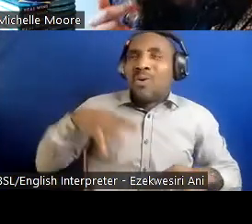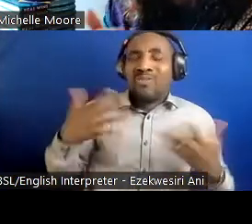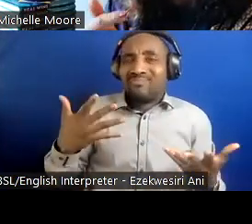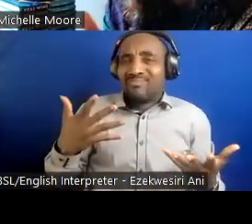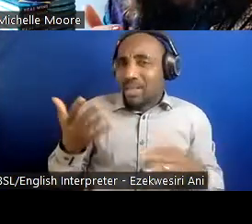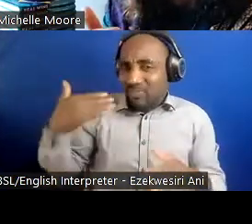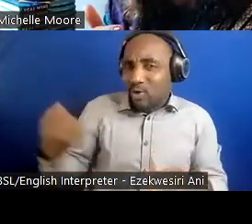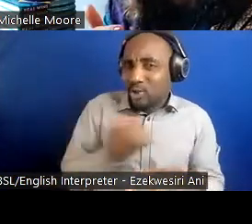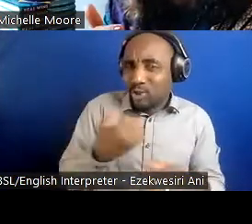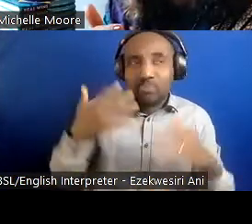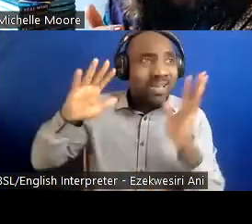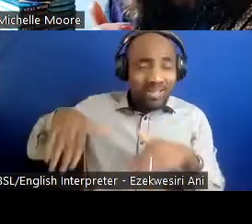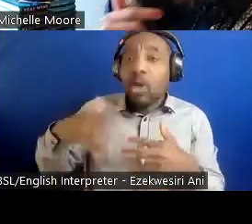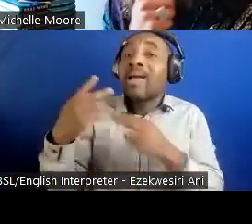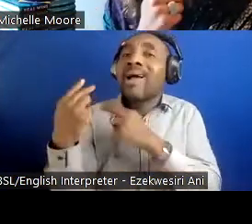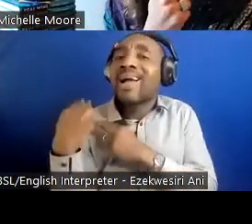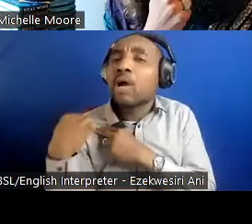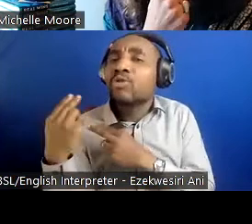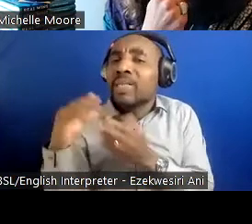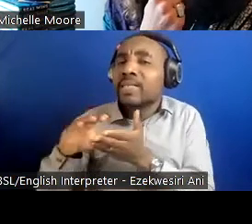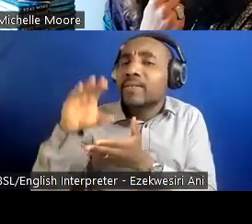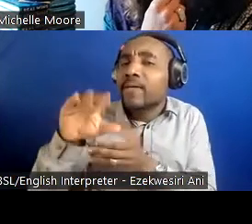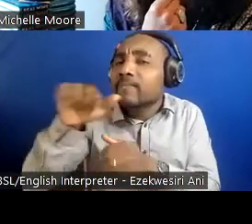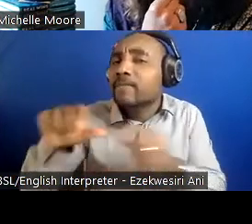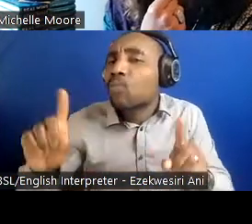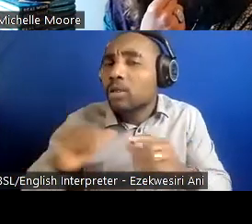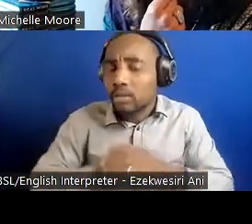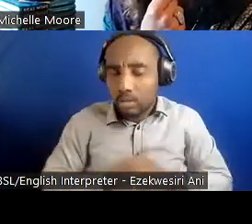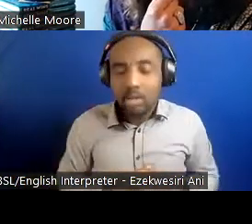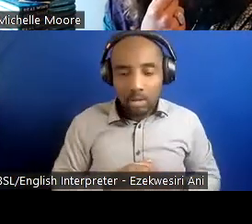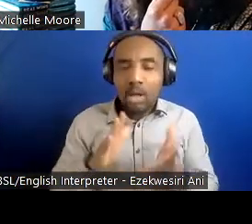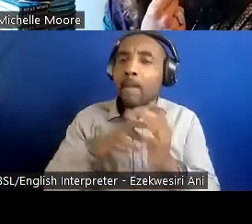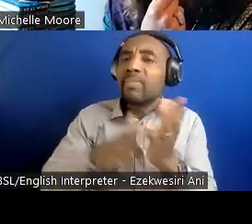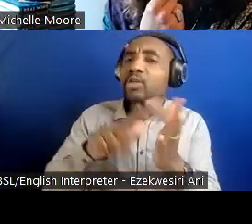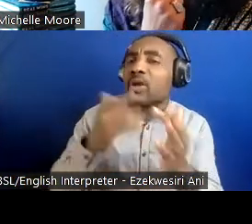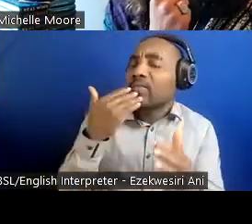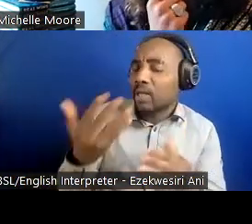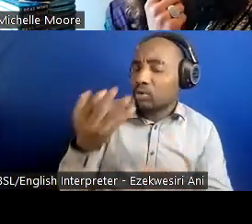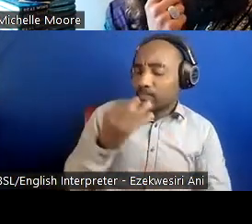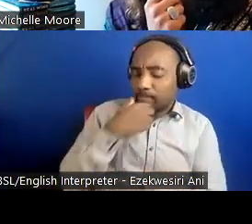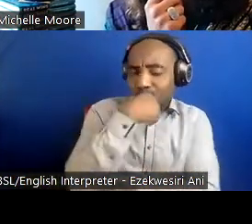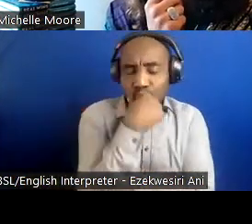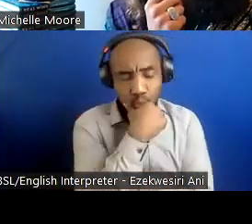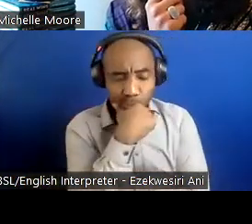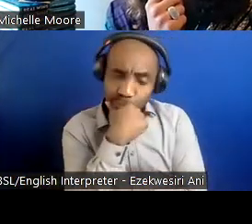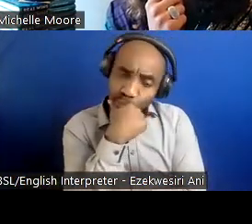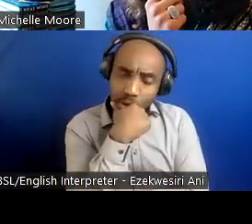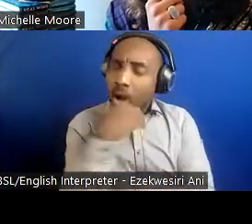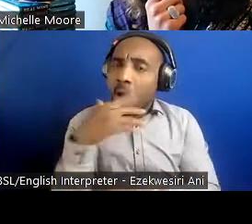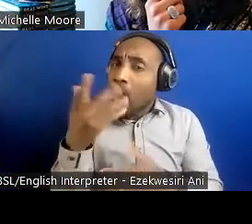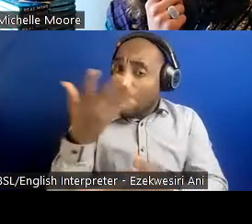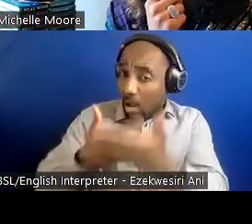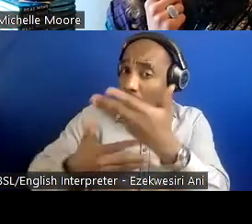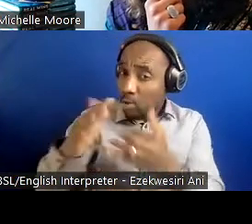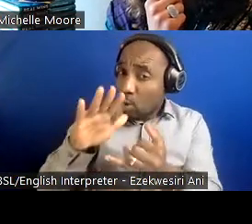the accountability aspects of that. Thanks, Michelle. I mean, I don't disagree with that last